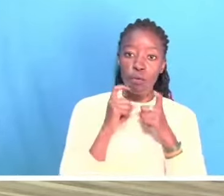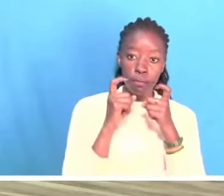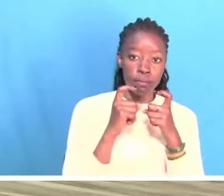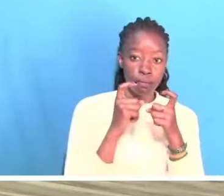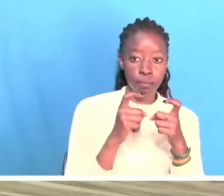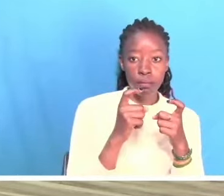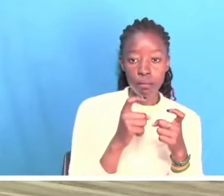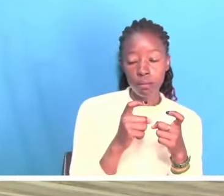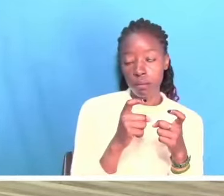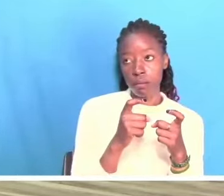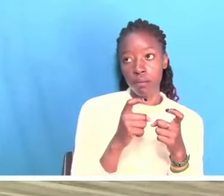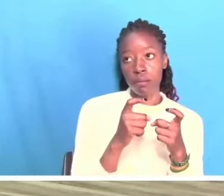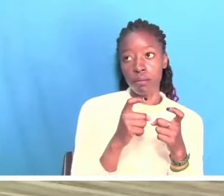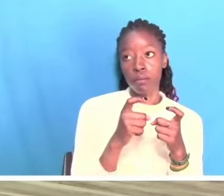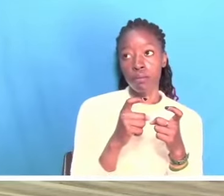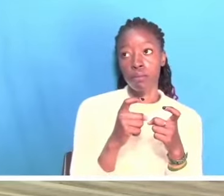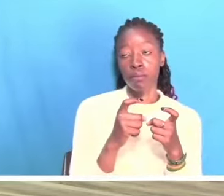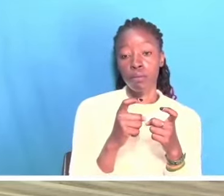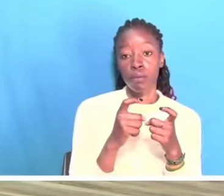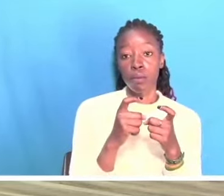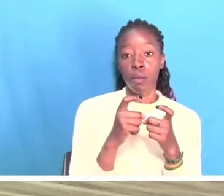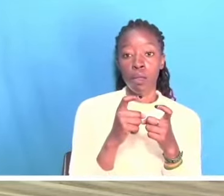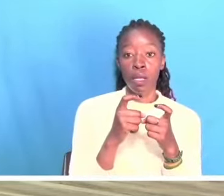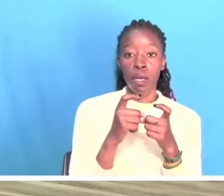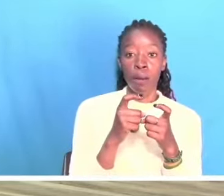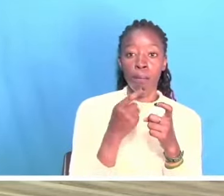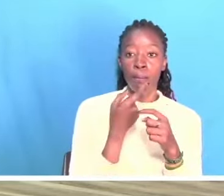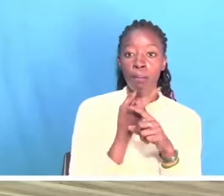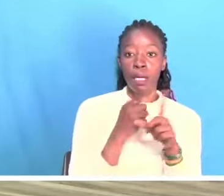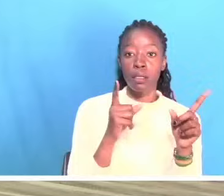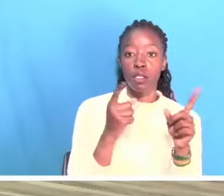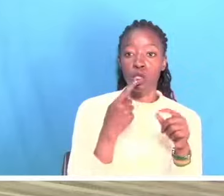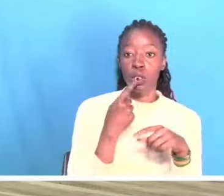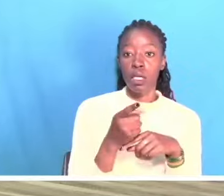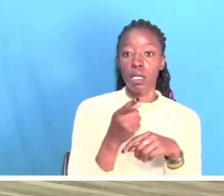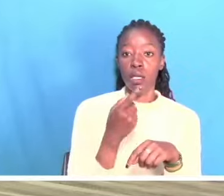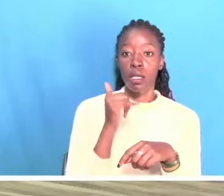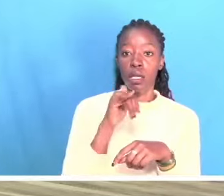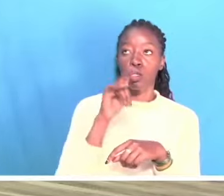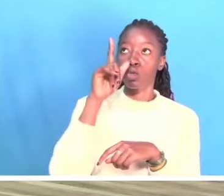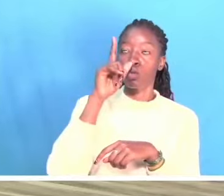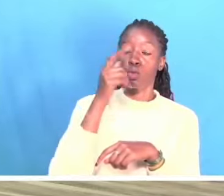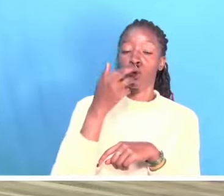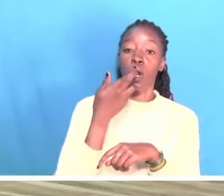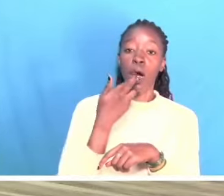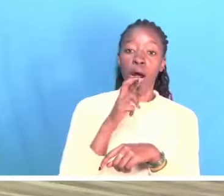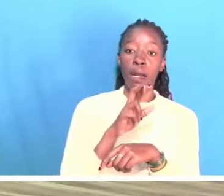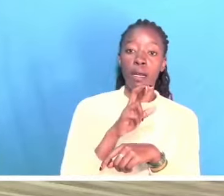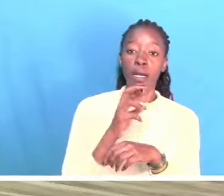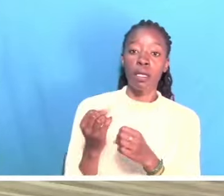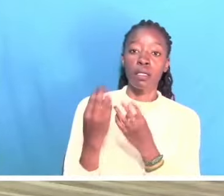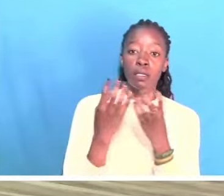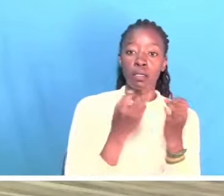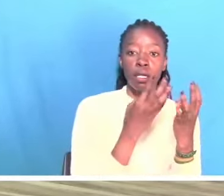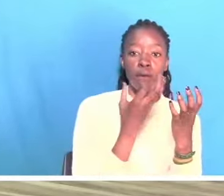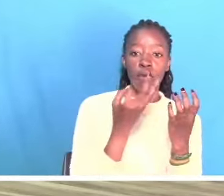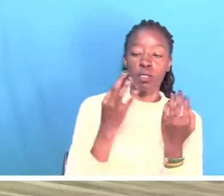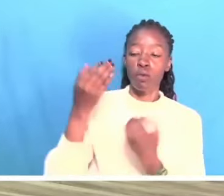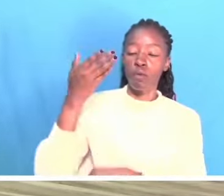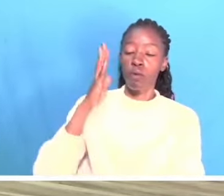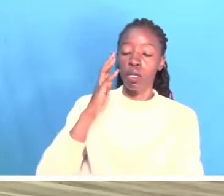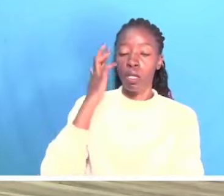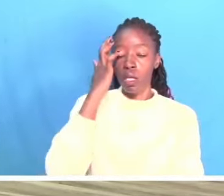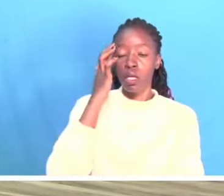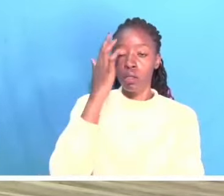things, but saying in the morning that I am your sacrifice. The reason why God is patient with you, he